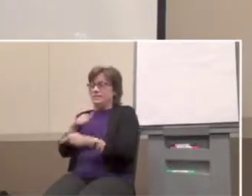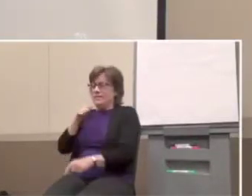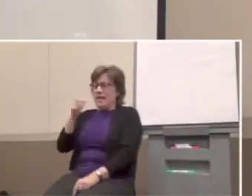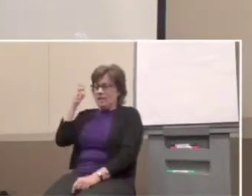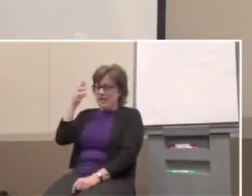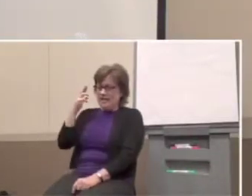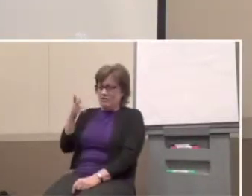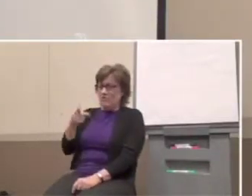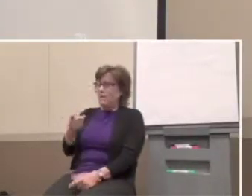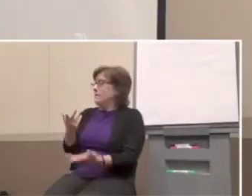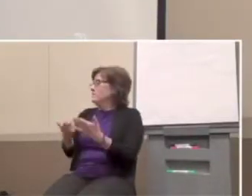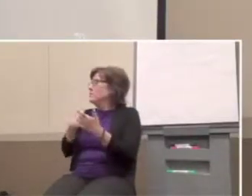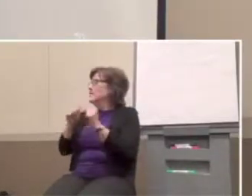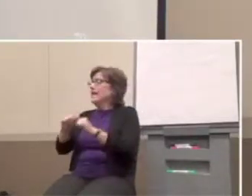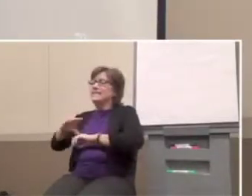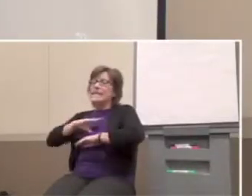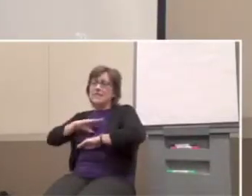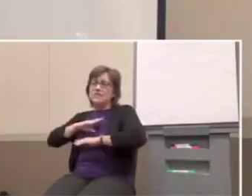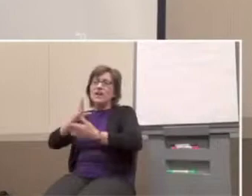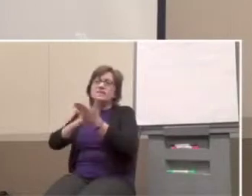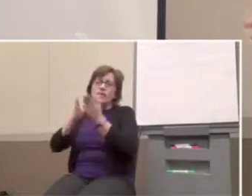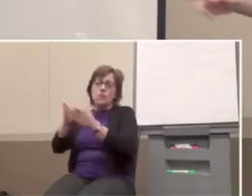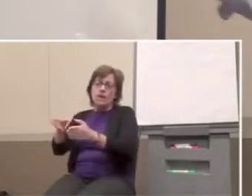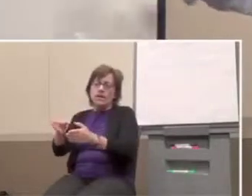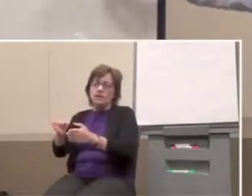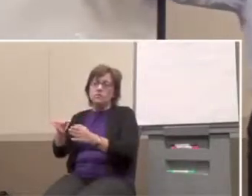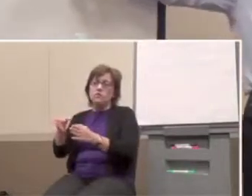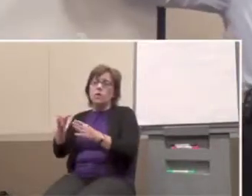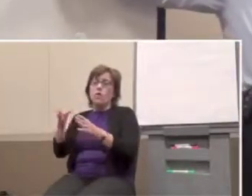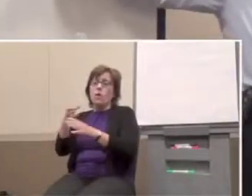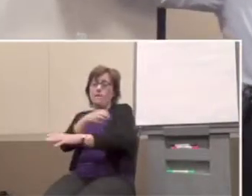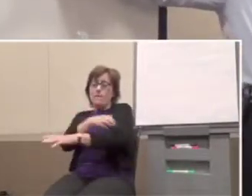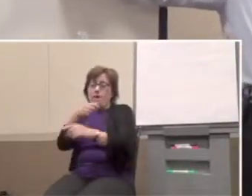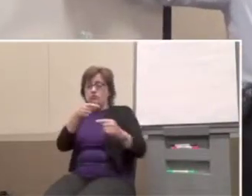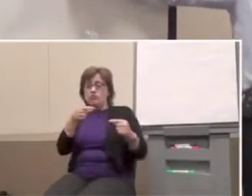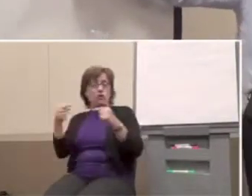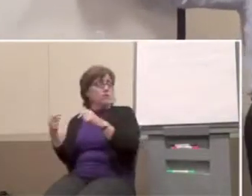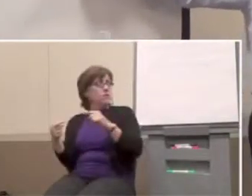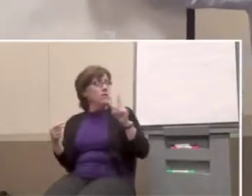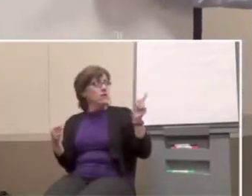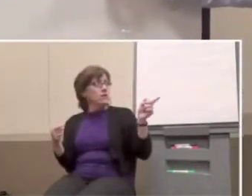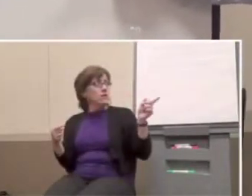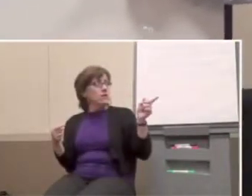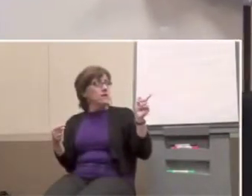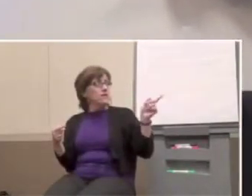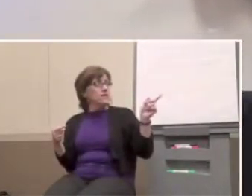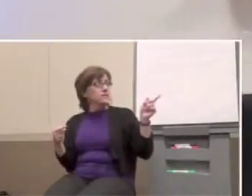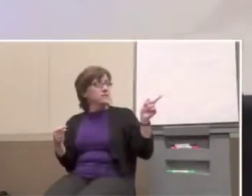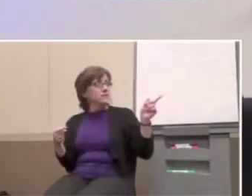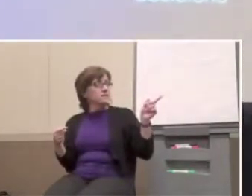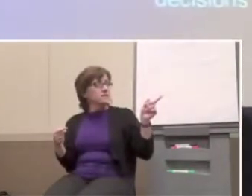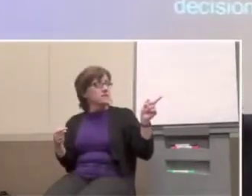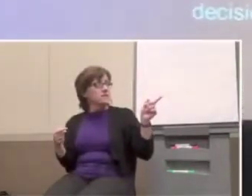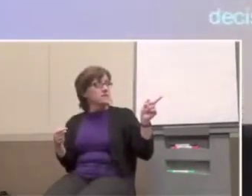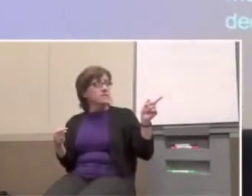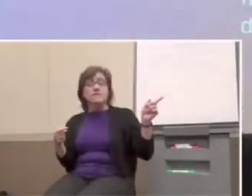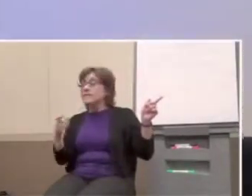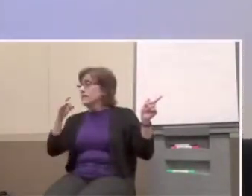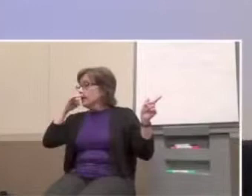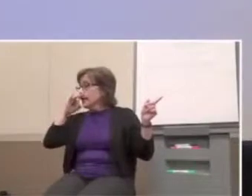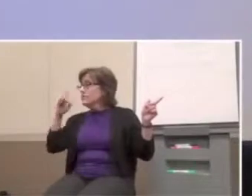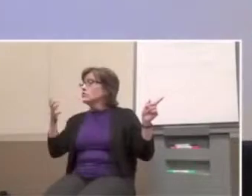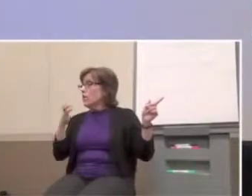it in some way. So in power struggles, oftentimes this is the one that's in place here, especially for kids. They want to be the